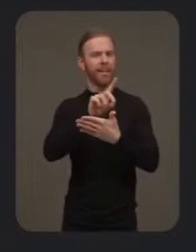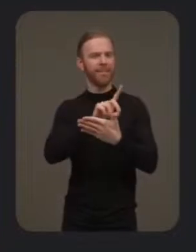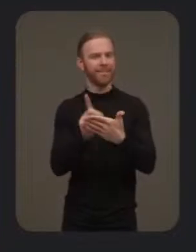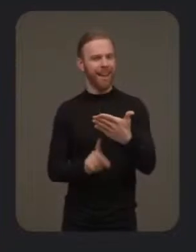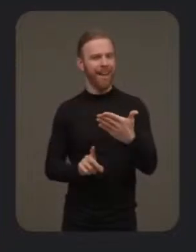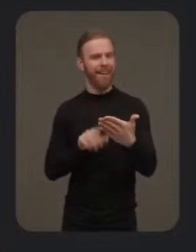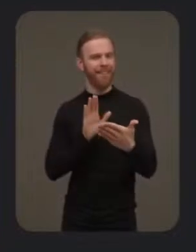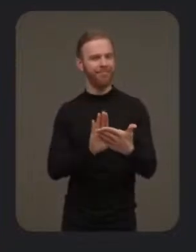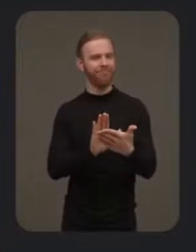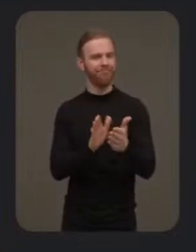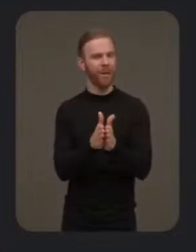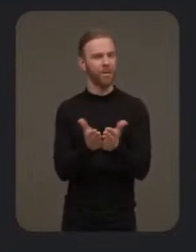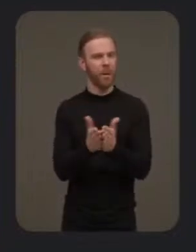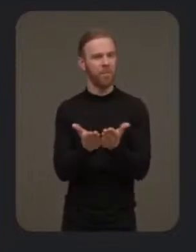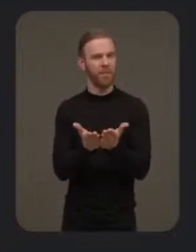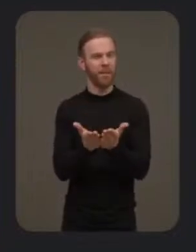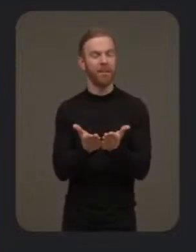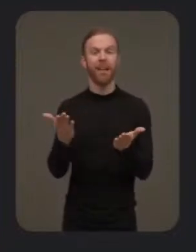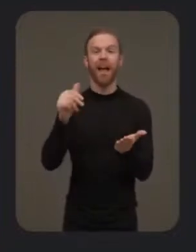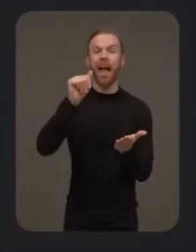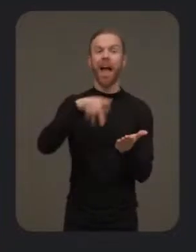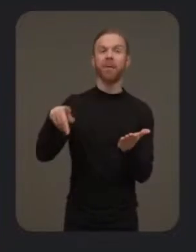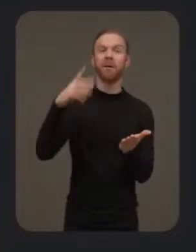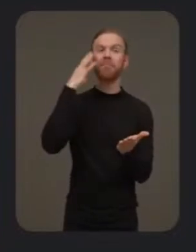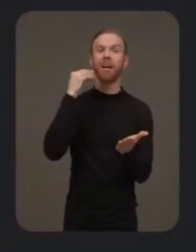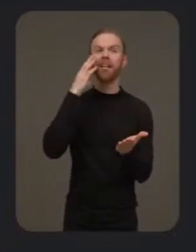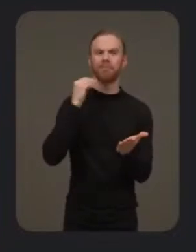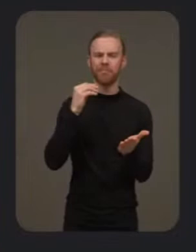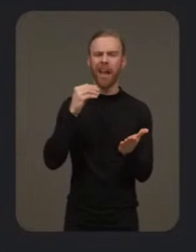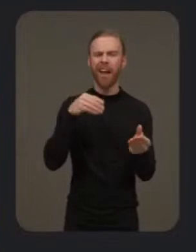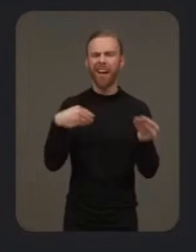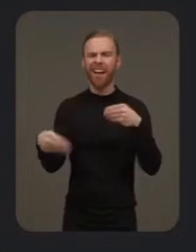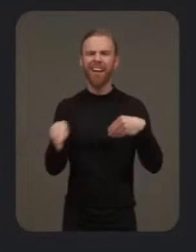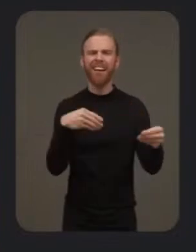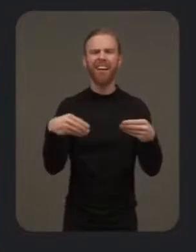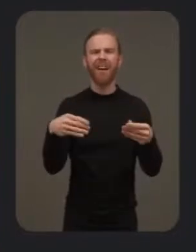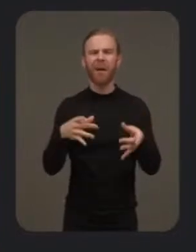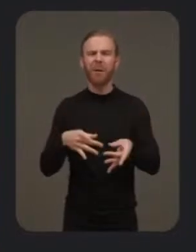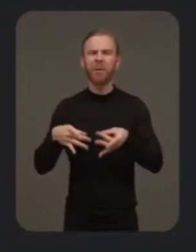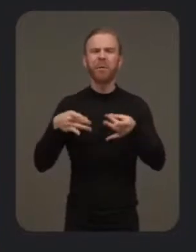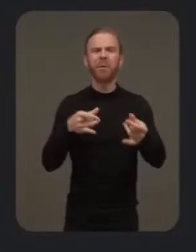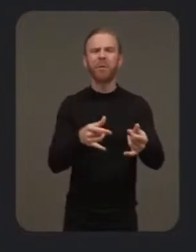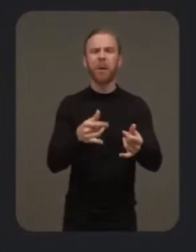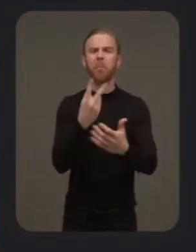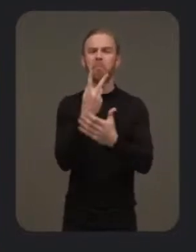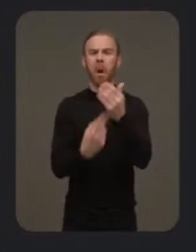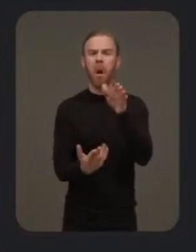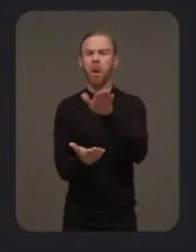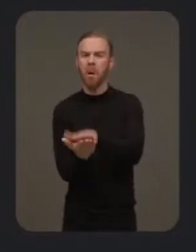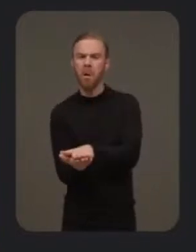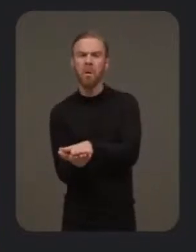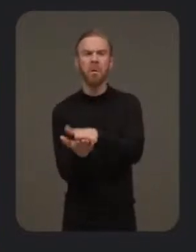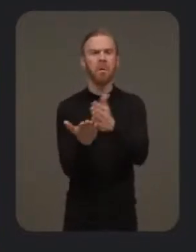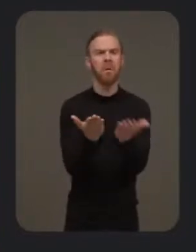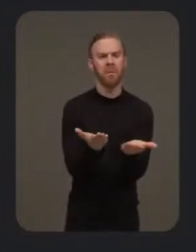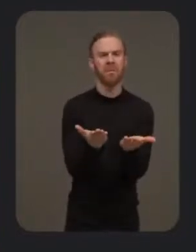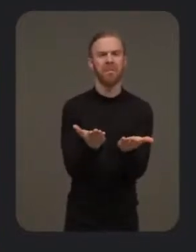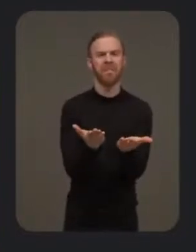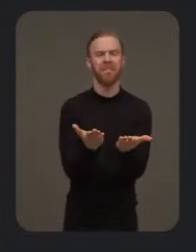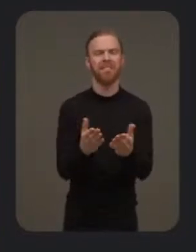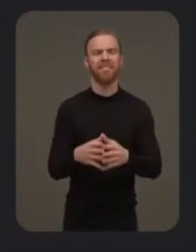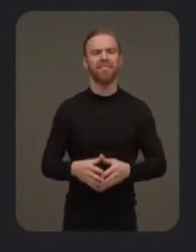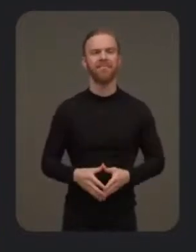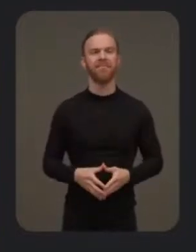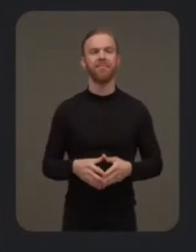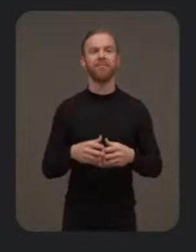design. And an app experience that's fluid and seamless across both screens.